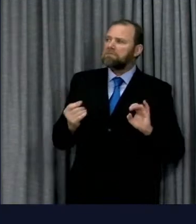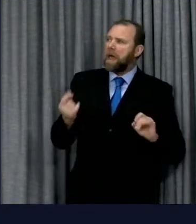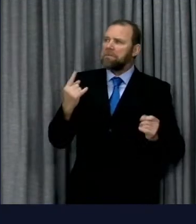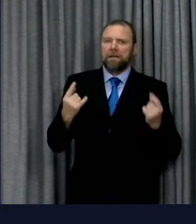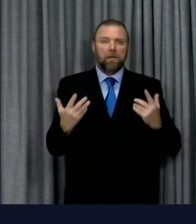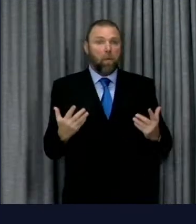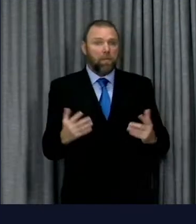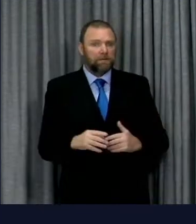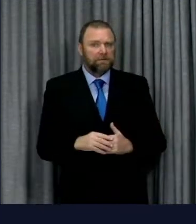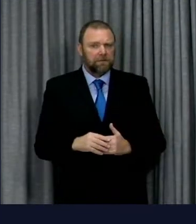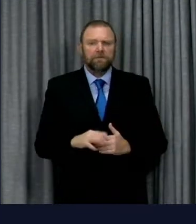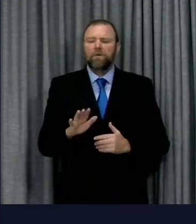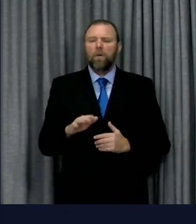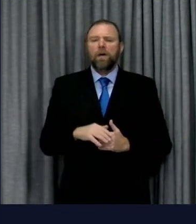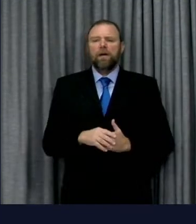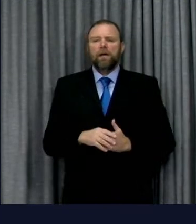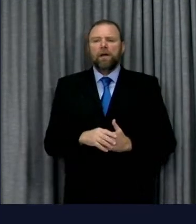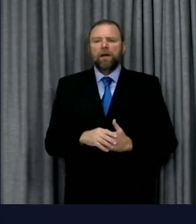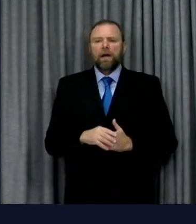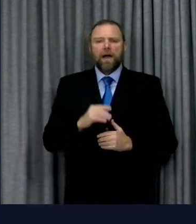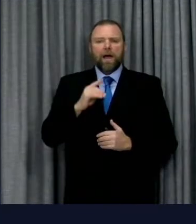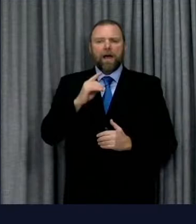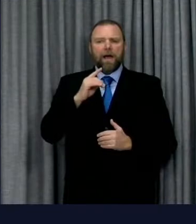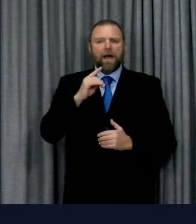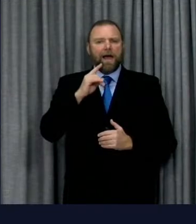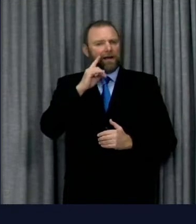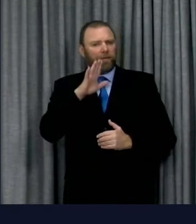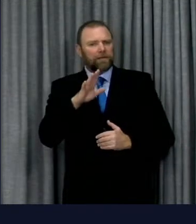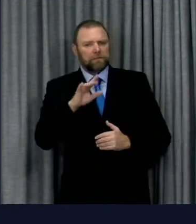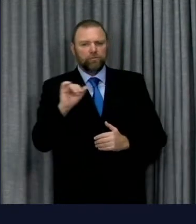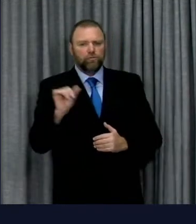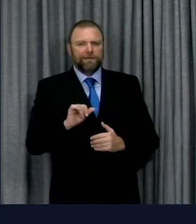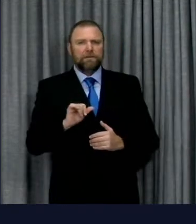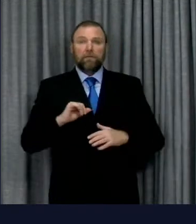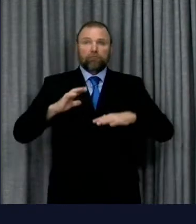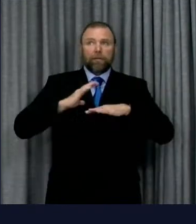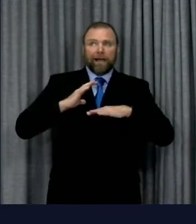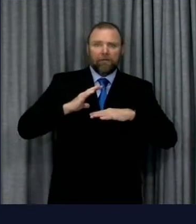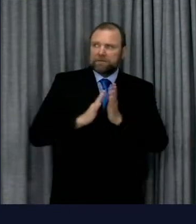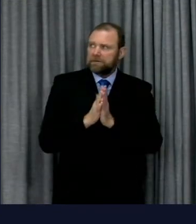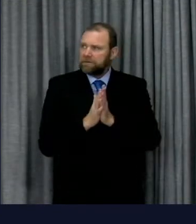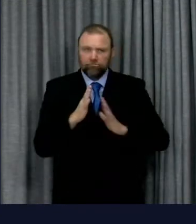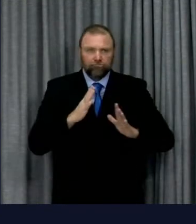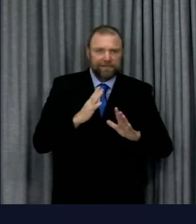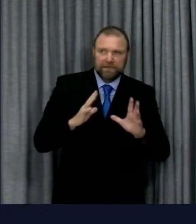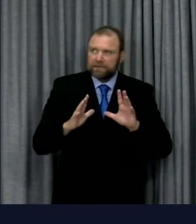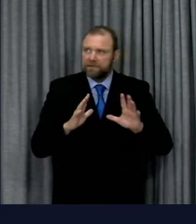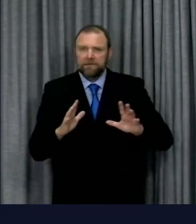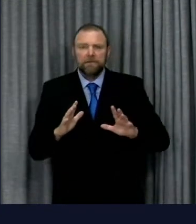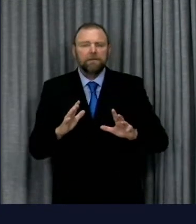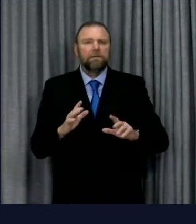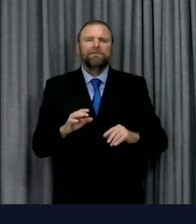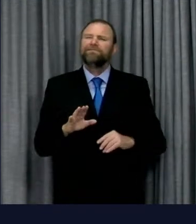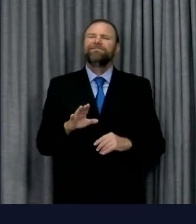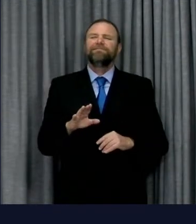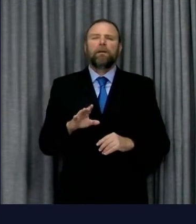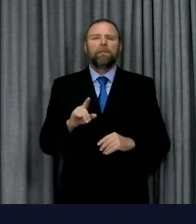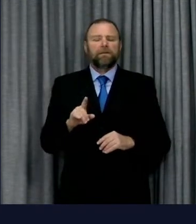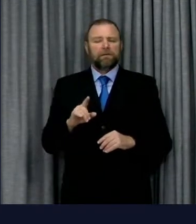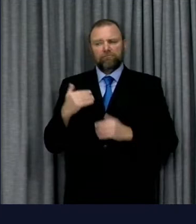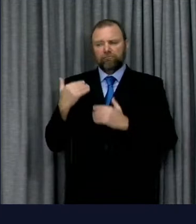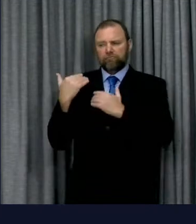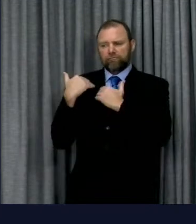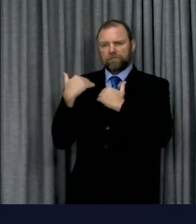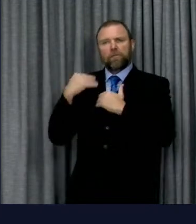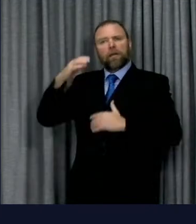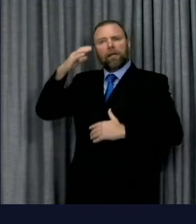need for anybody to be preparing for it actively here in Wales. But again, a responsible